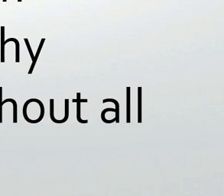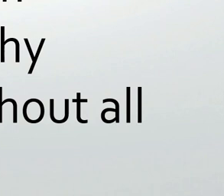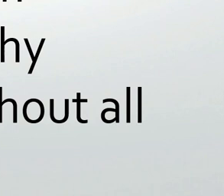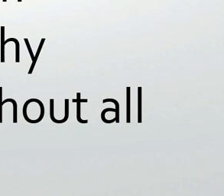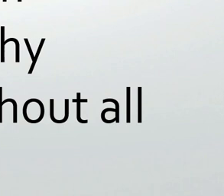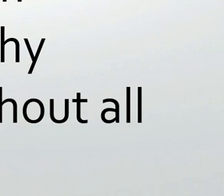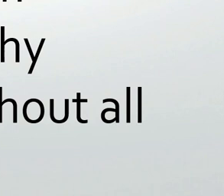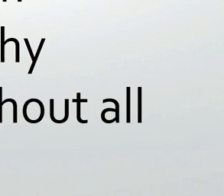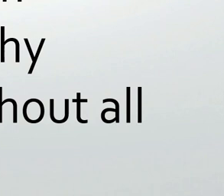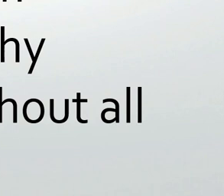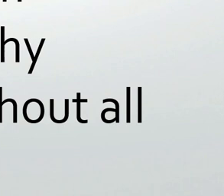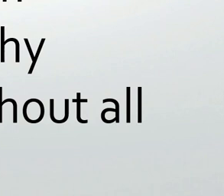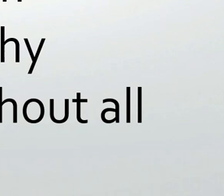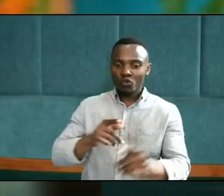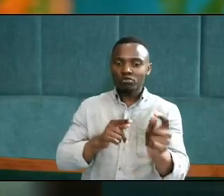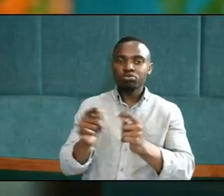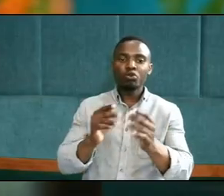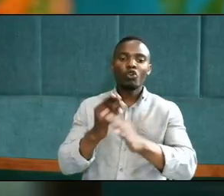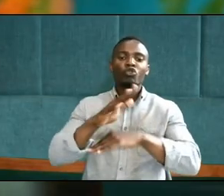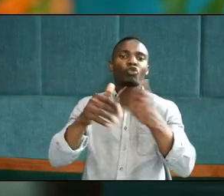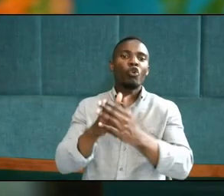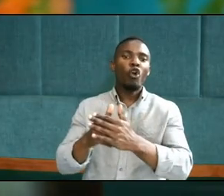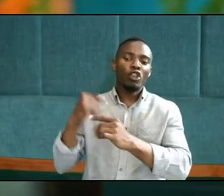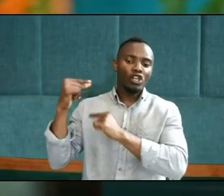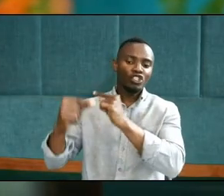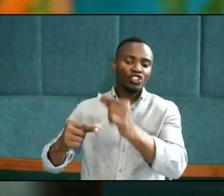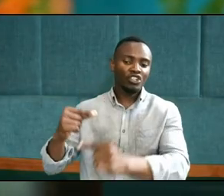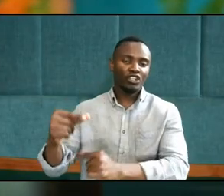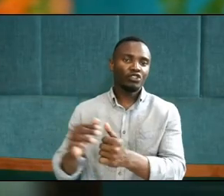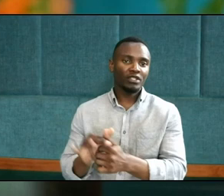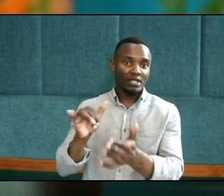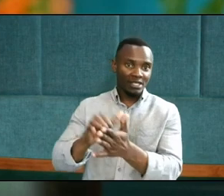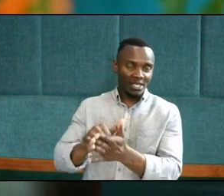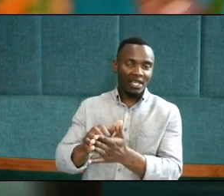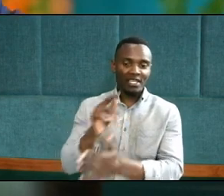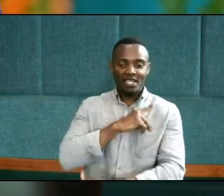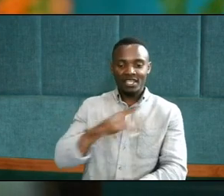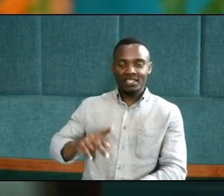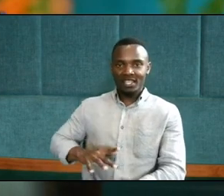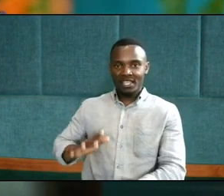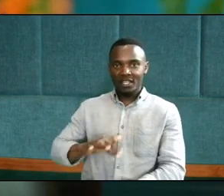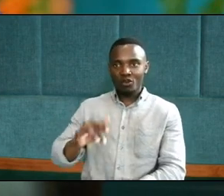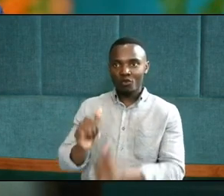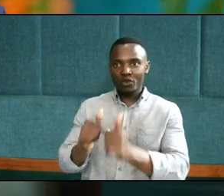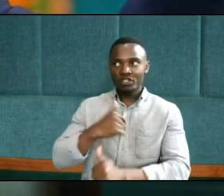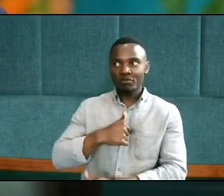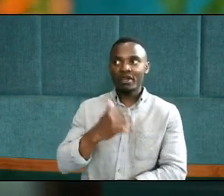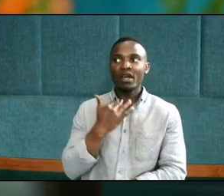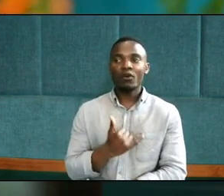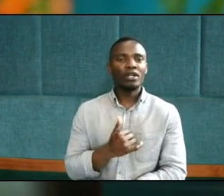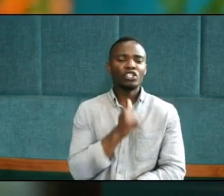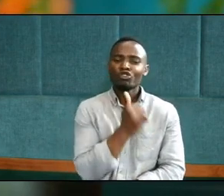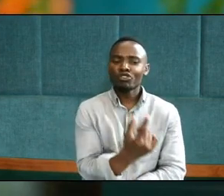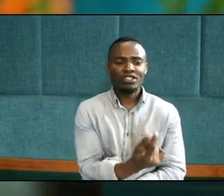throughout all generations. That's the kingdom I want, my friends. Osepna, this is the kingdom I want. I don't want these